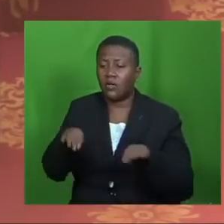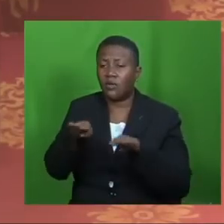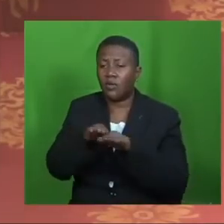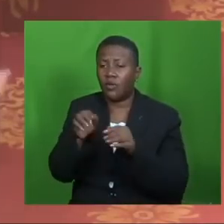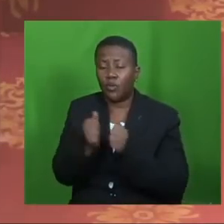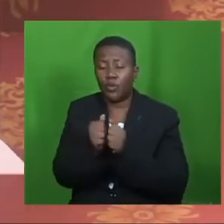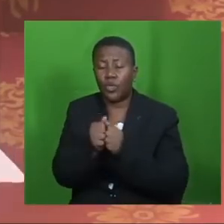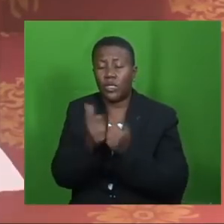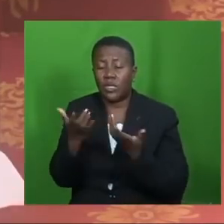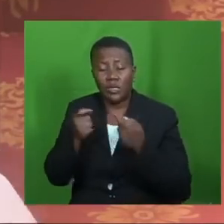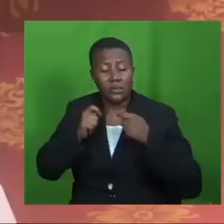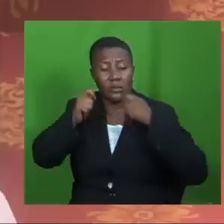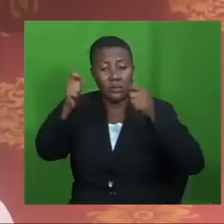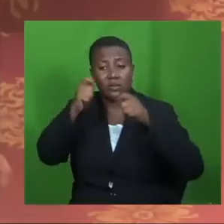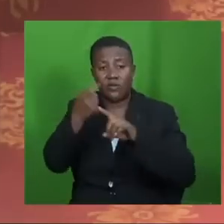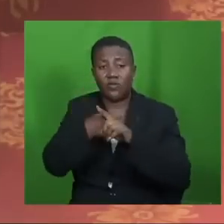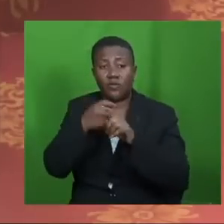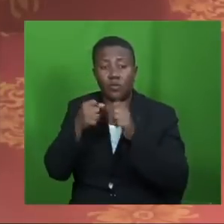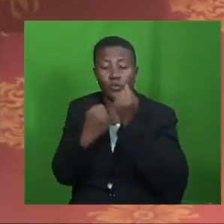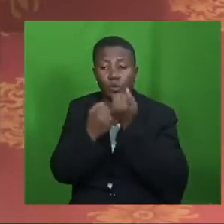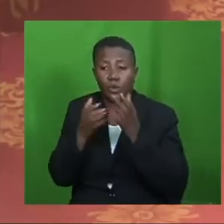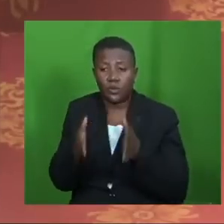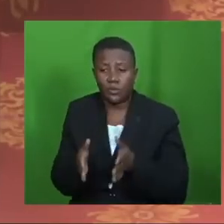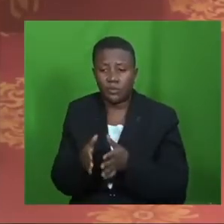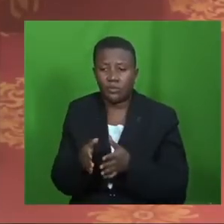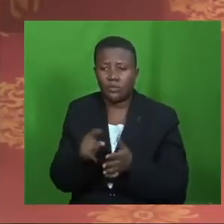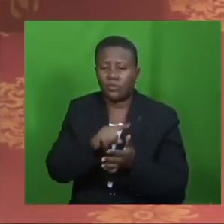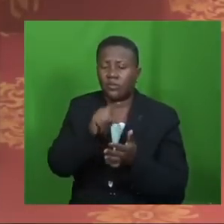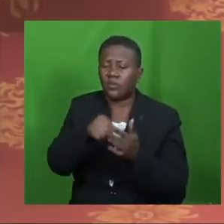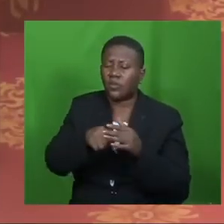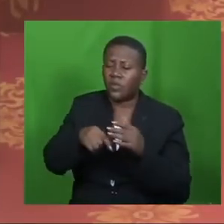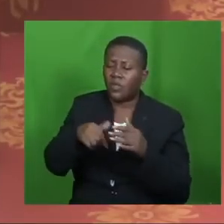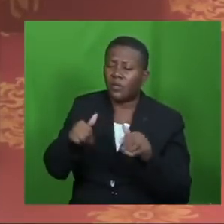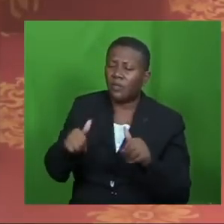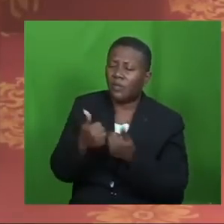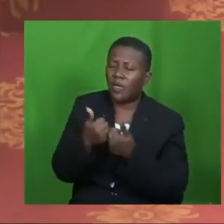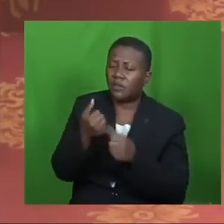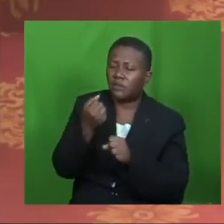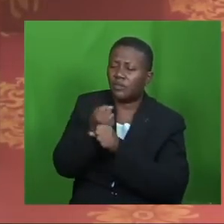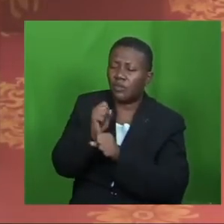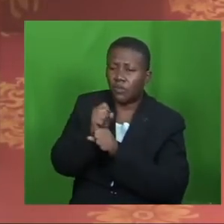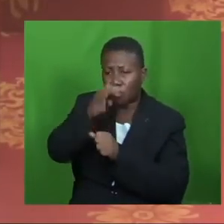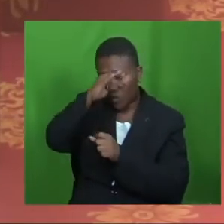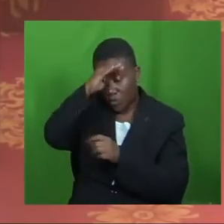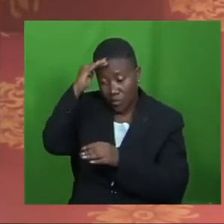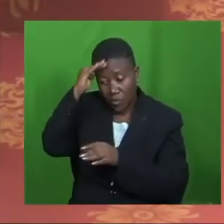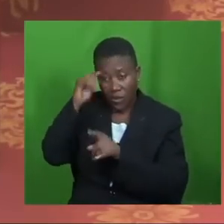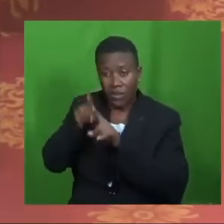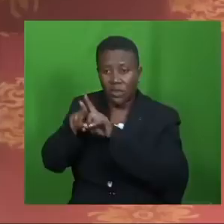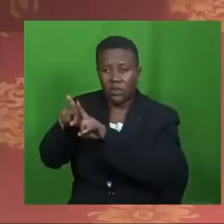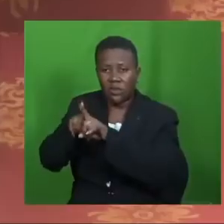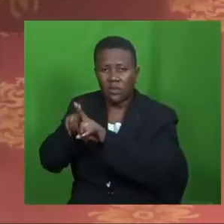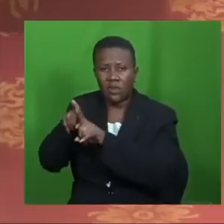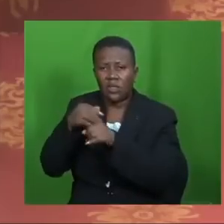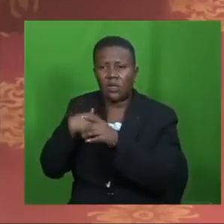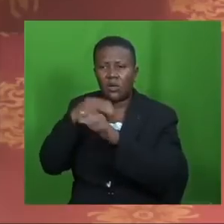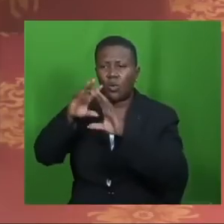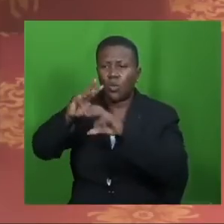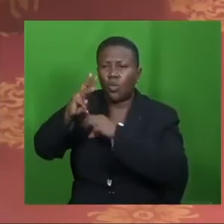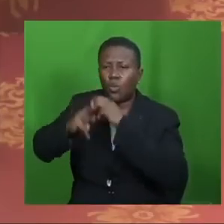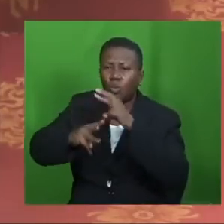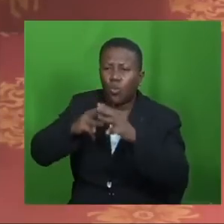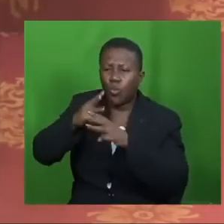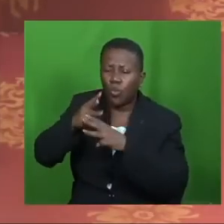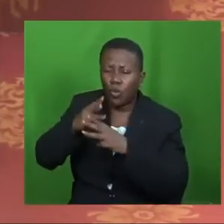goal down. This was a match that earned the Black Stars global pundits due to the remarkable manner